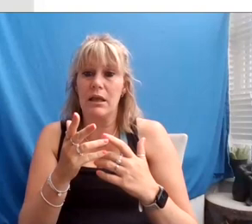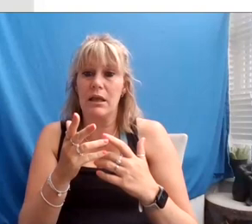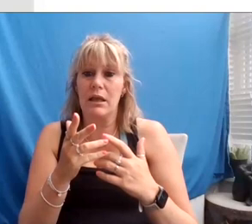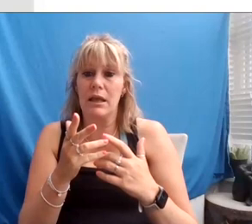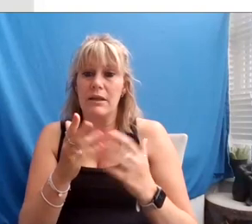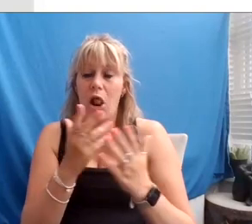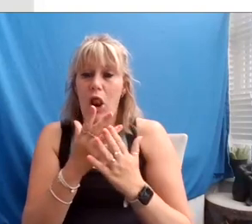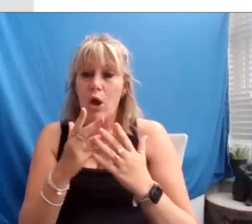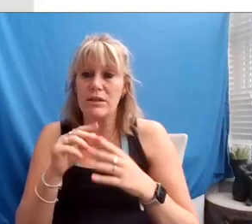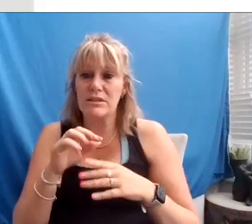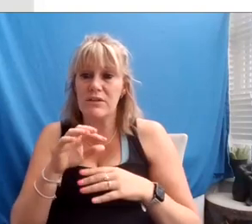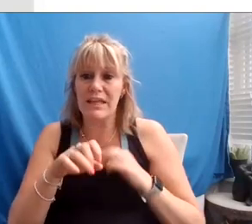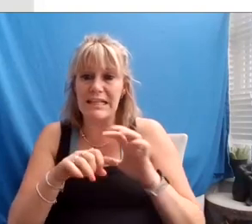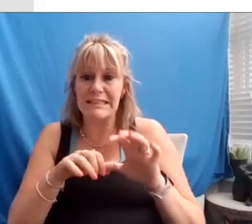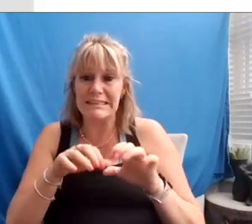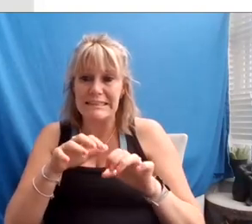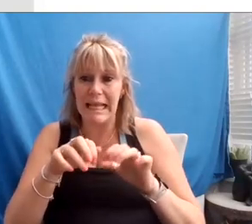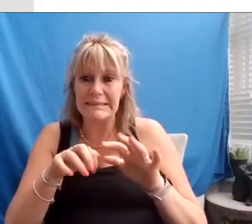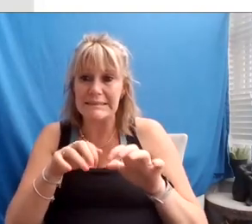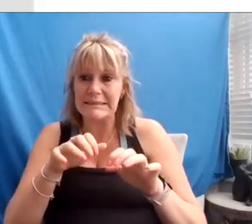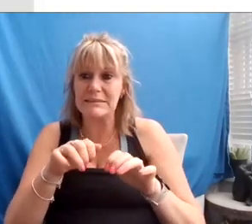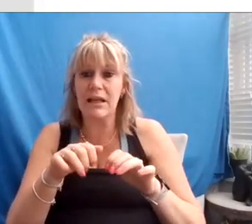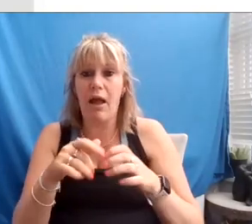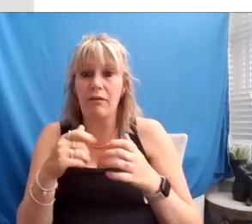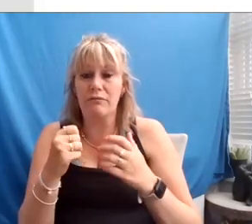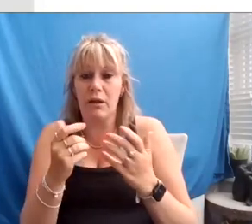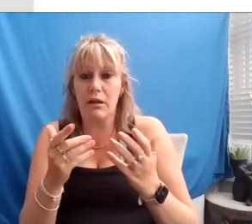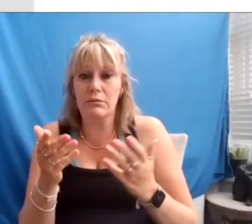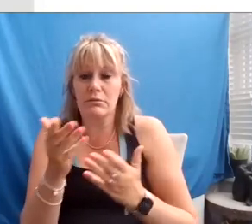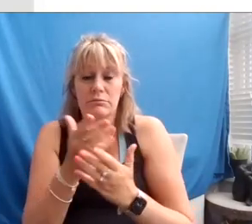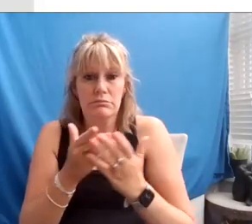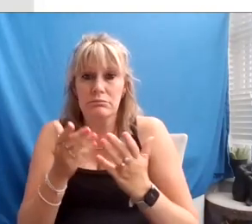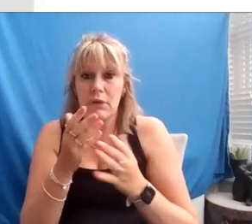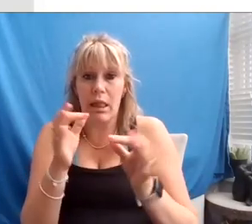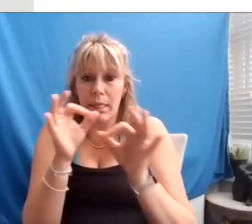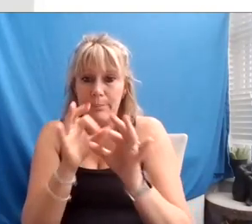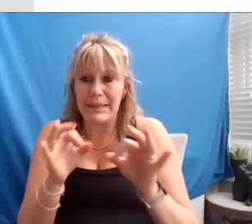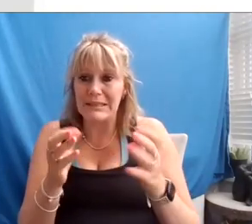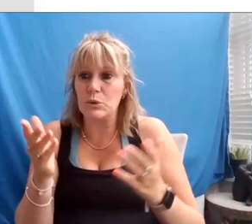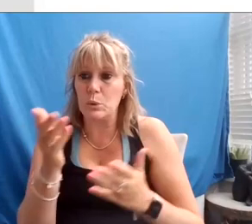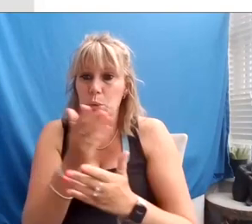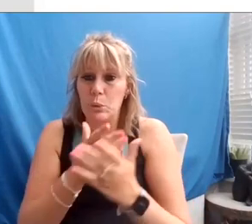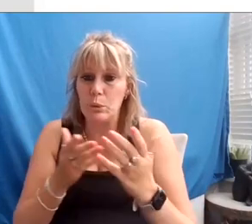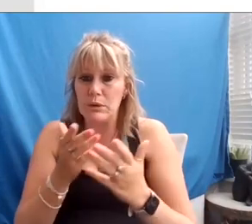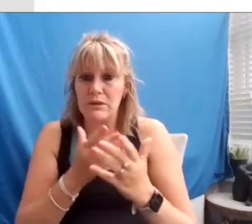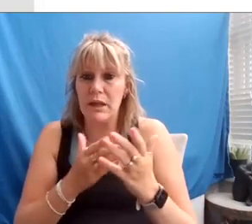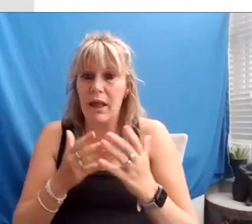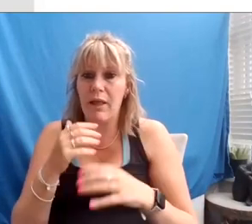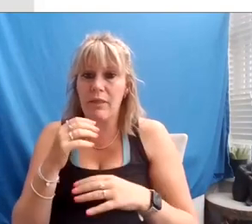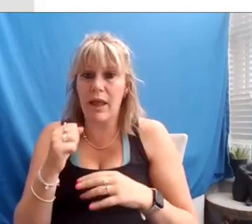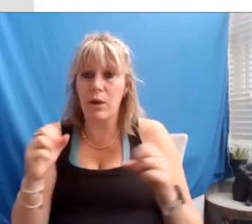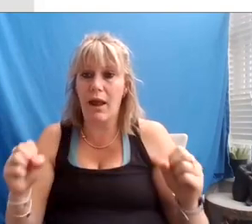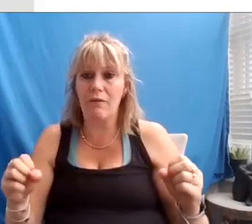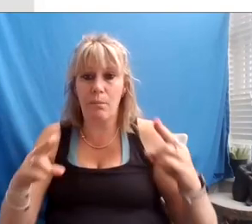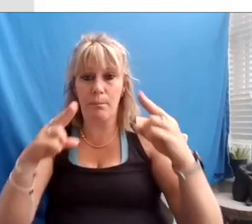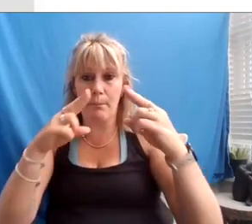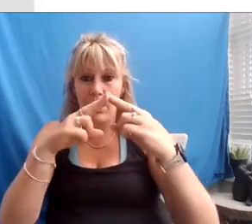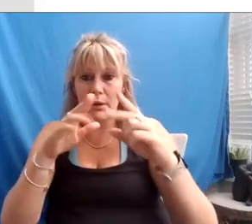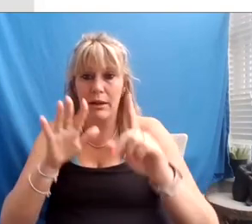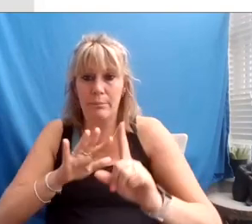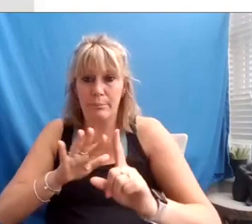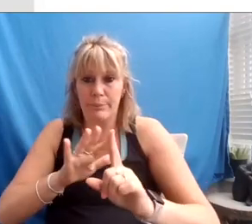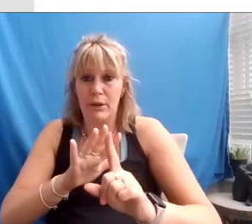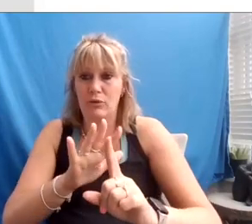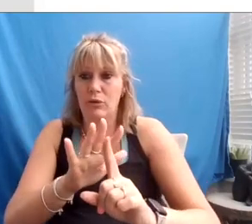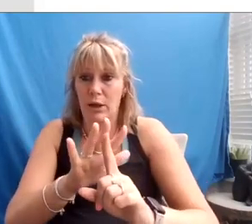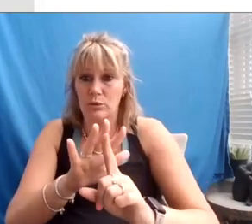insects having peace talks, and you have Hiroshima in the background. But it's very, very much